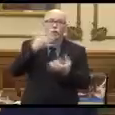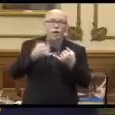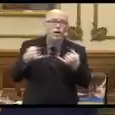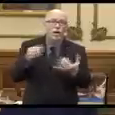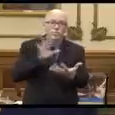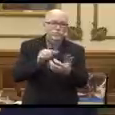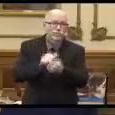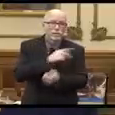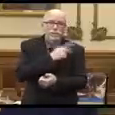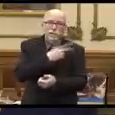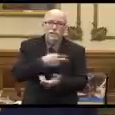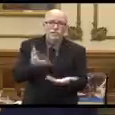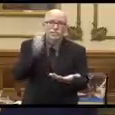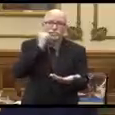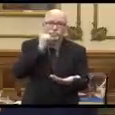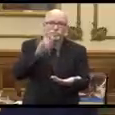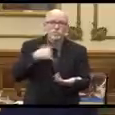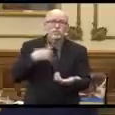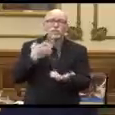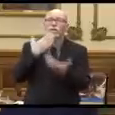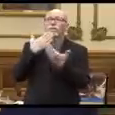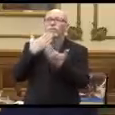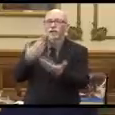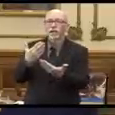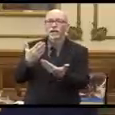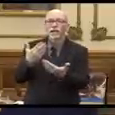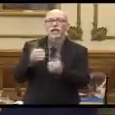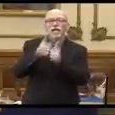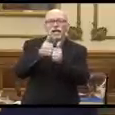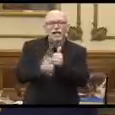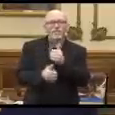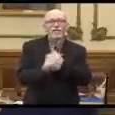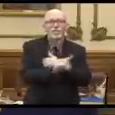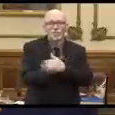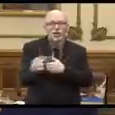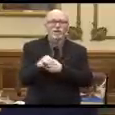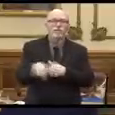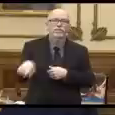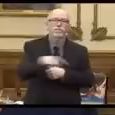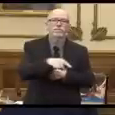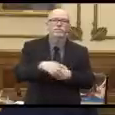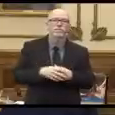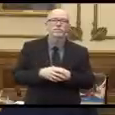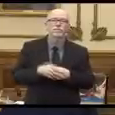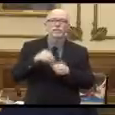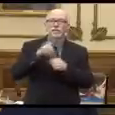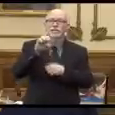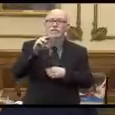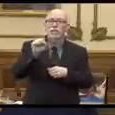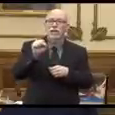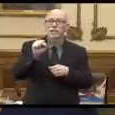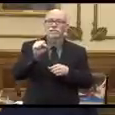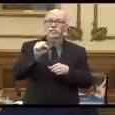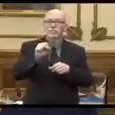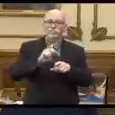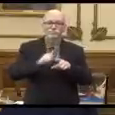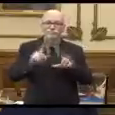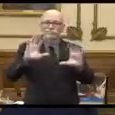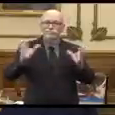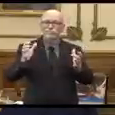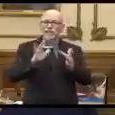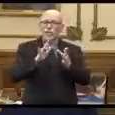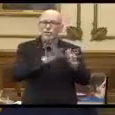I just wanted to thank everyone in the EMS personnel whole